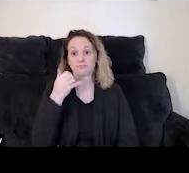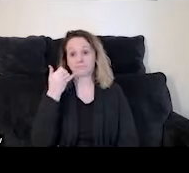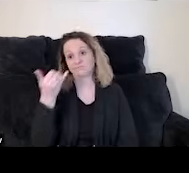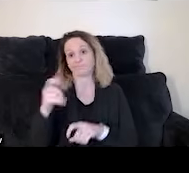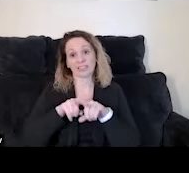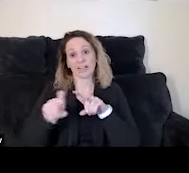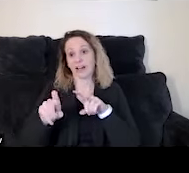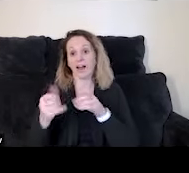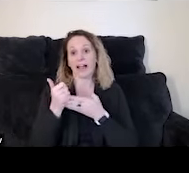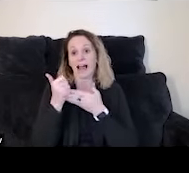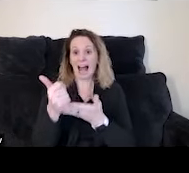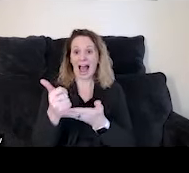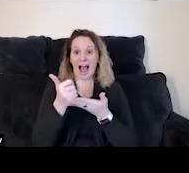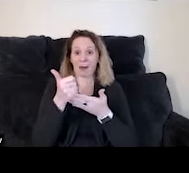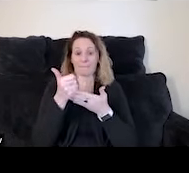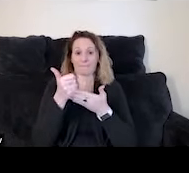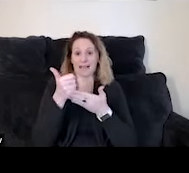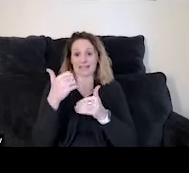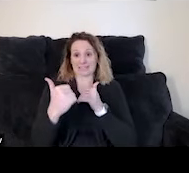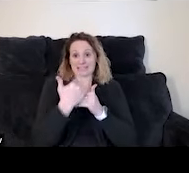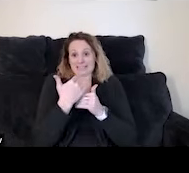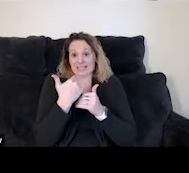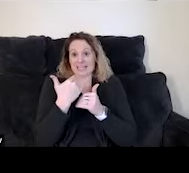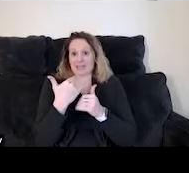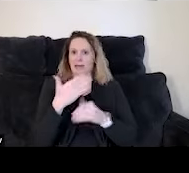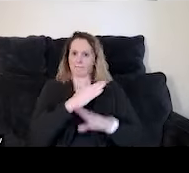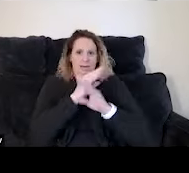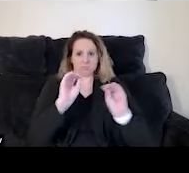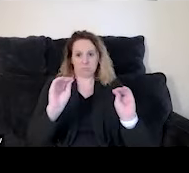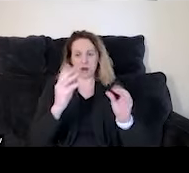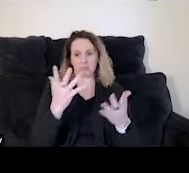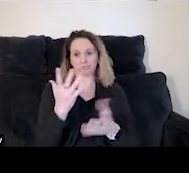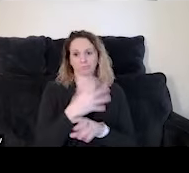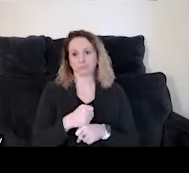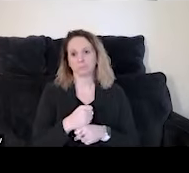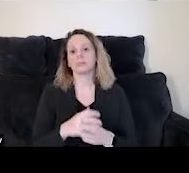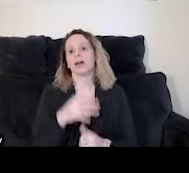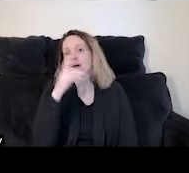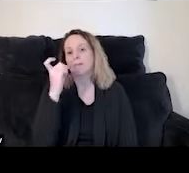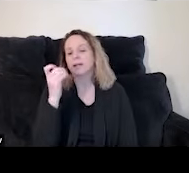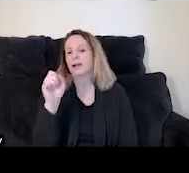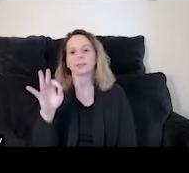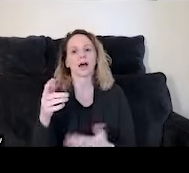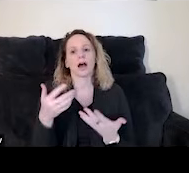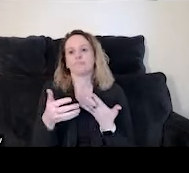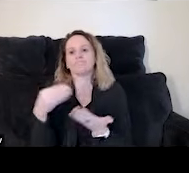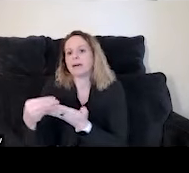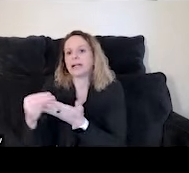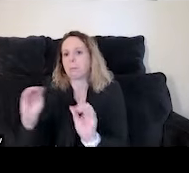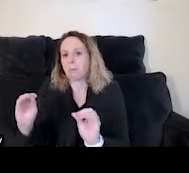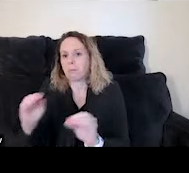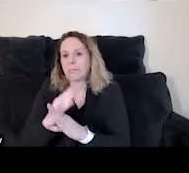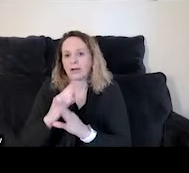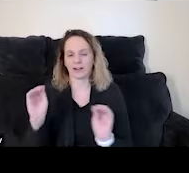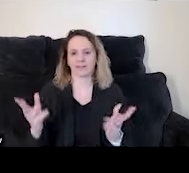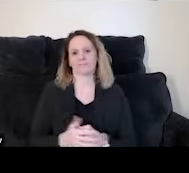they ask for help, and help is sent. There's no barrier to that care because of money, as an example, the